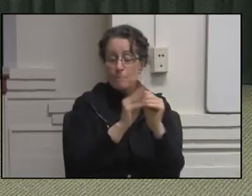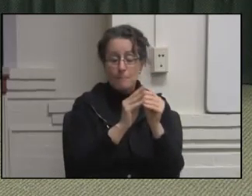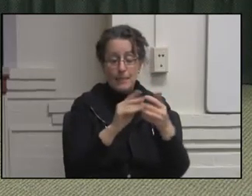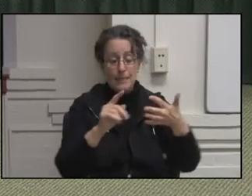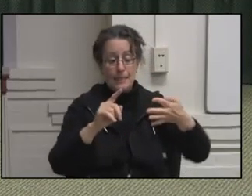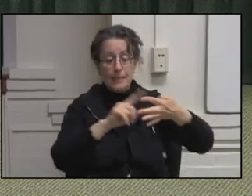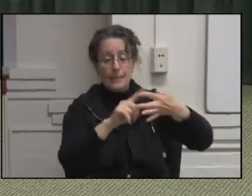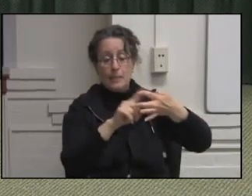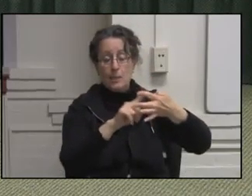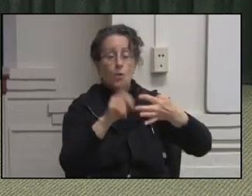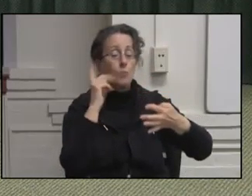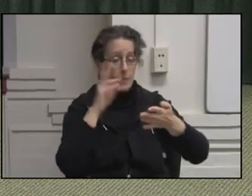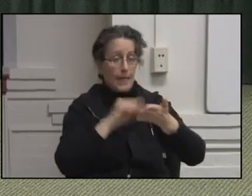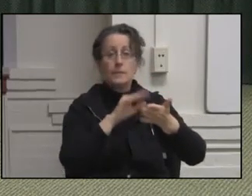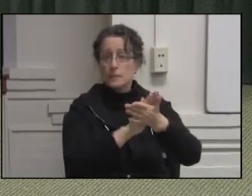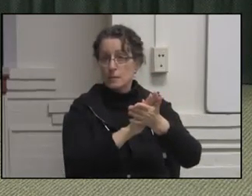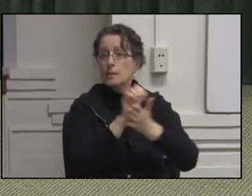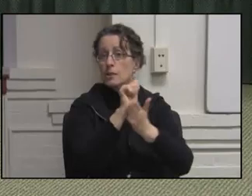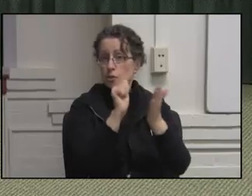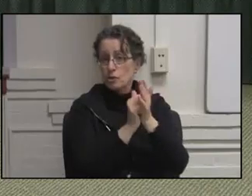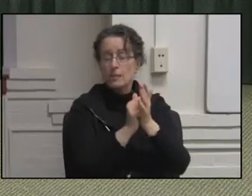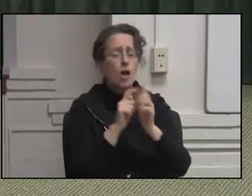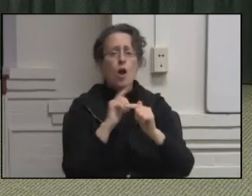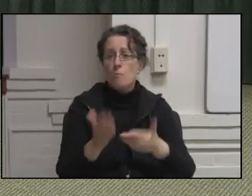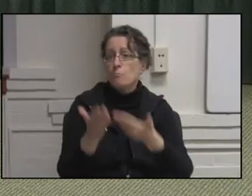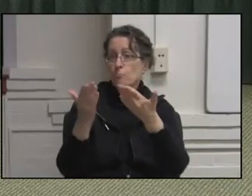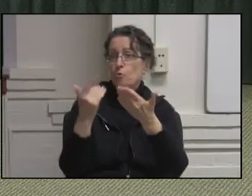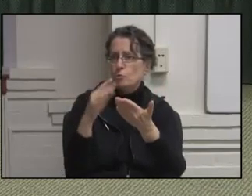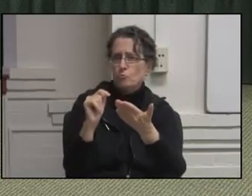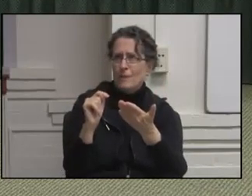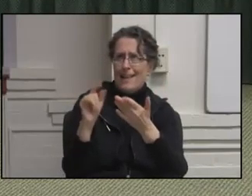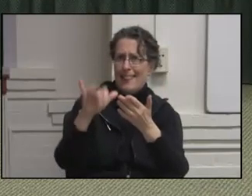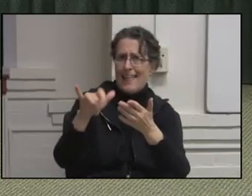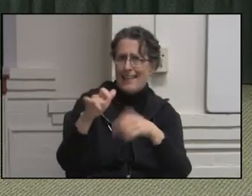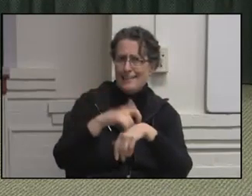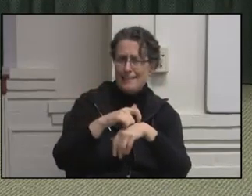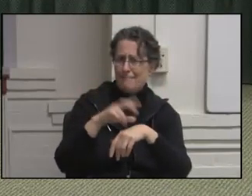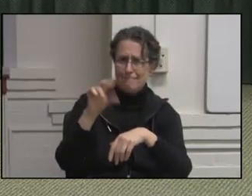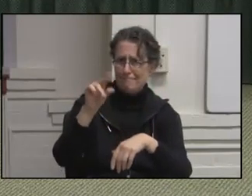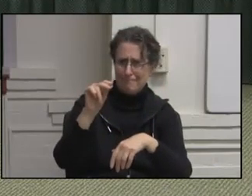in a position to you know, propose a grant application at that point, but we could at least bring additional information about